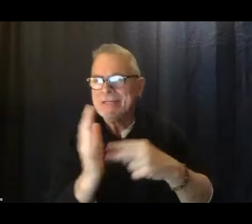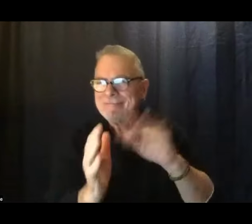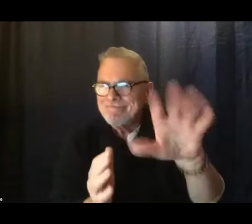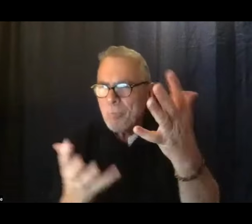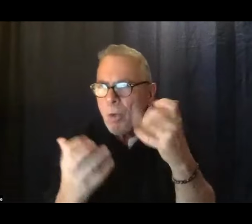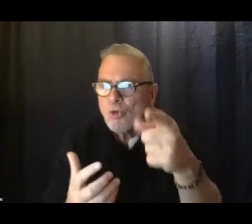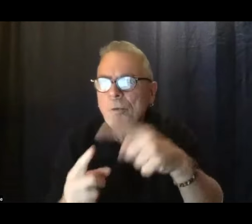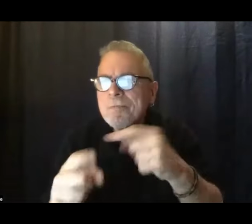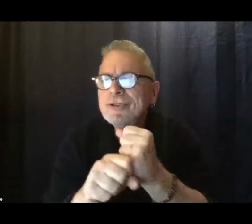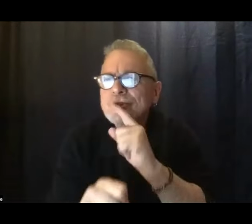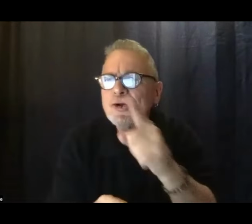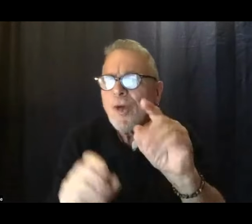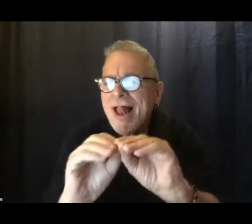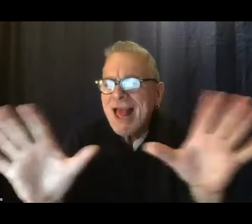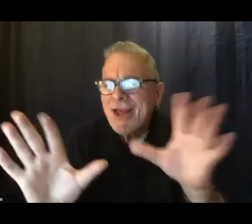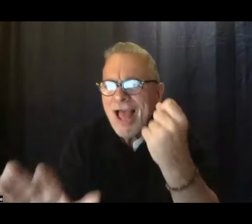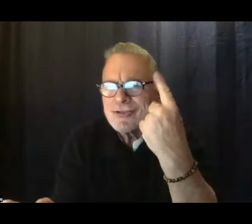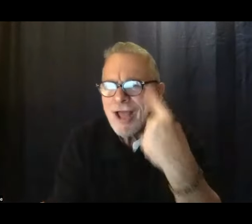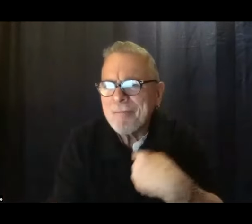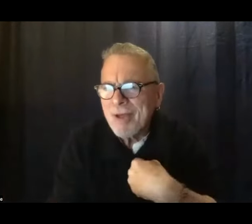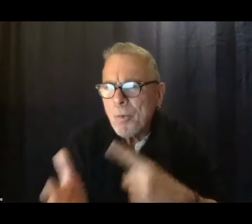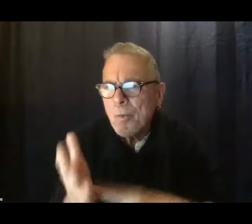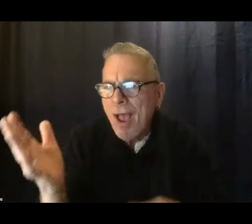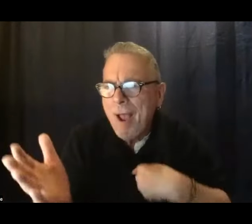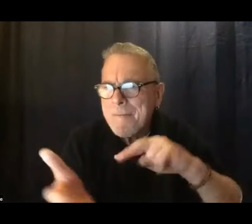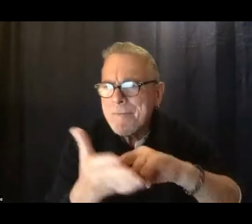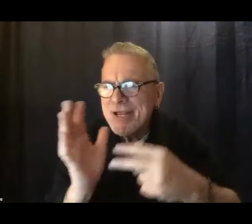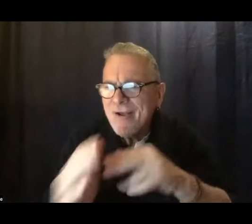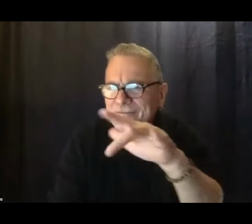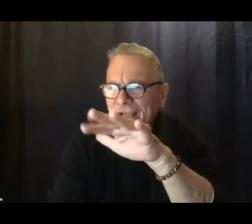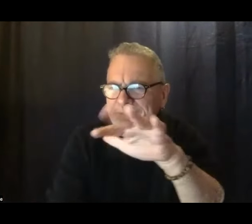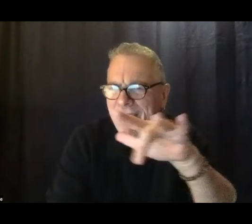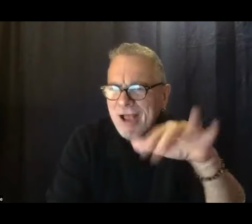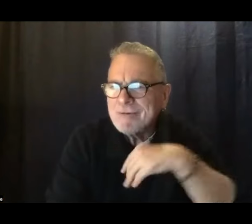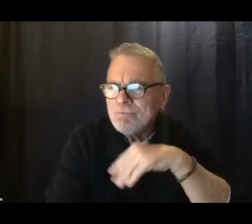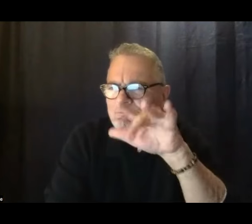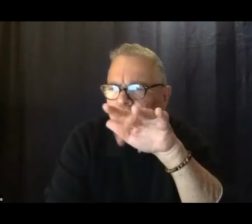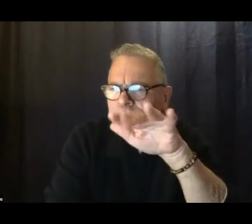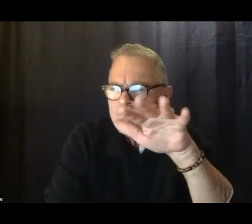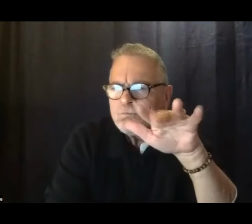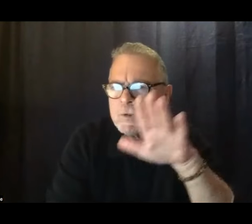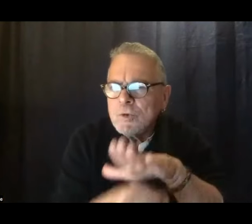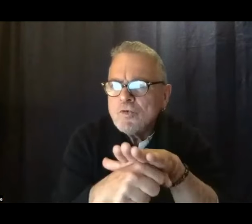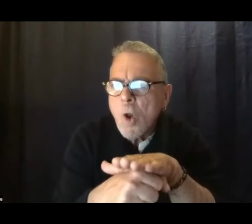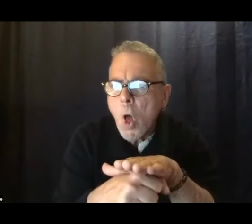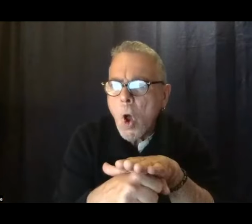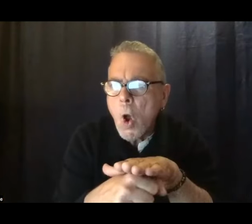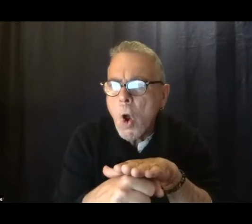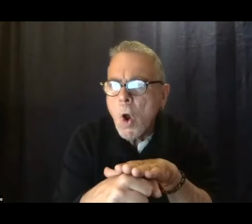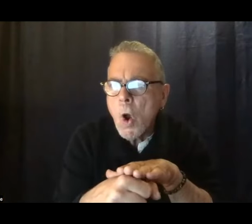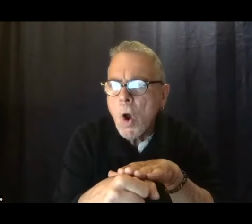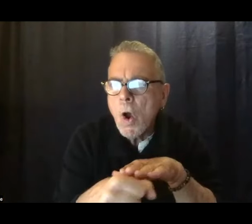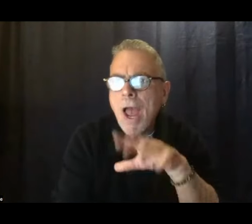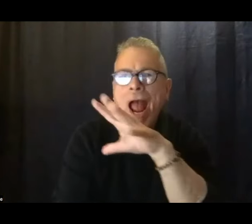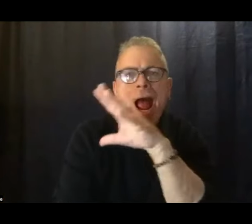maybe the emphasis on starting slide of your slide deck, you want to make sure that there is clarity in what you're talking about. So you have that first category